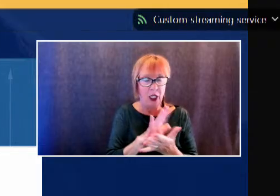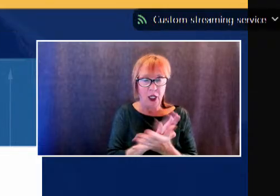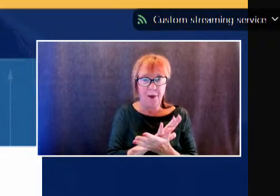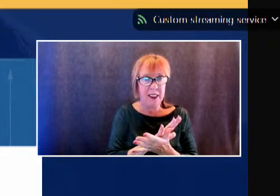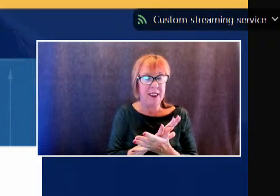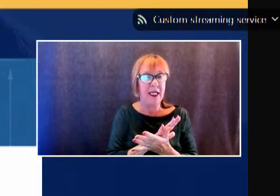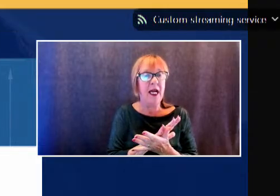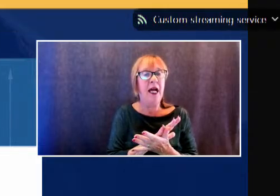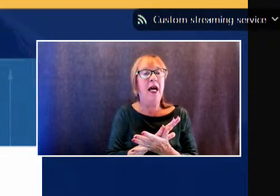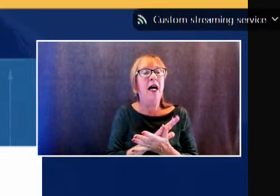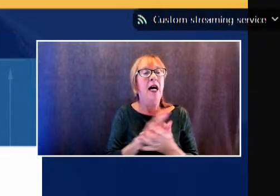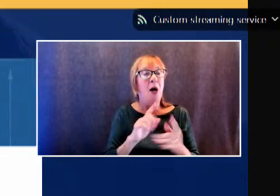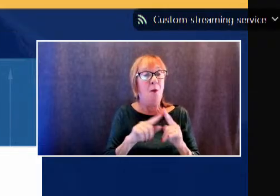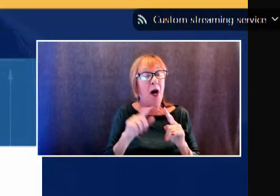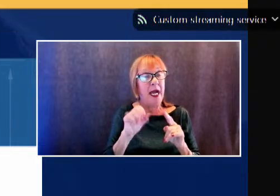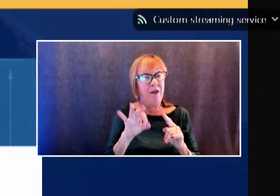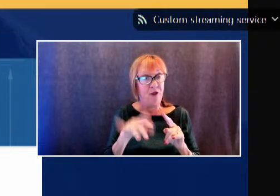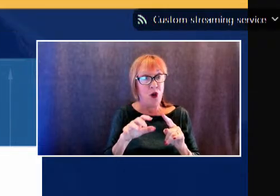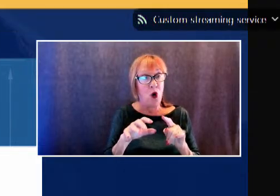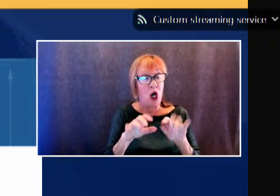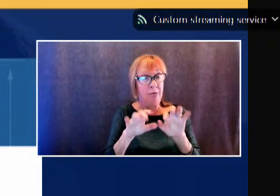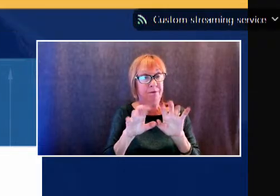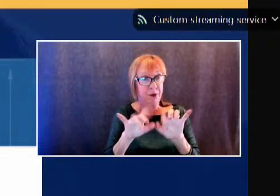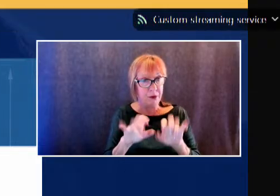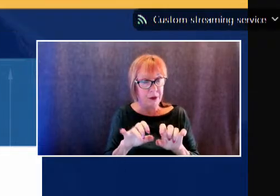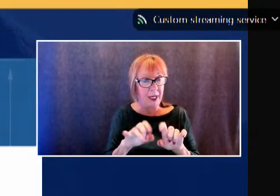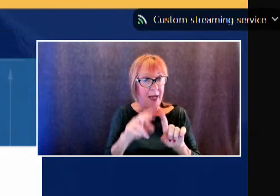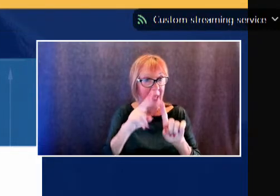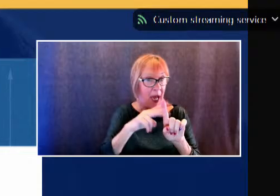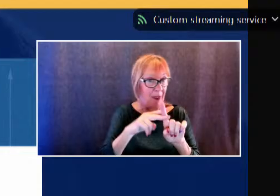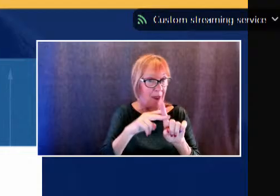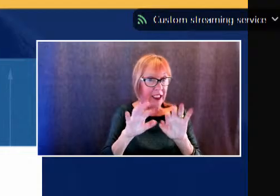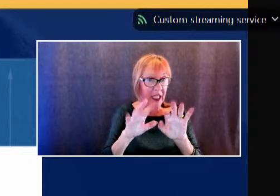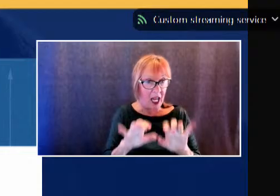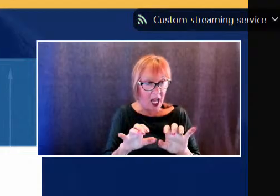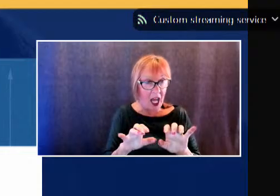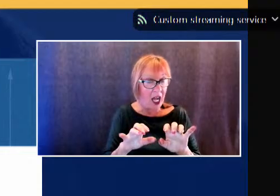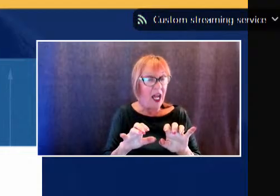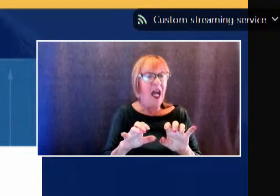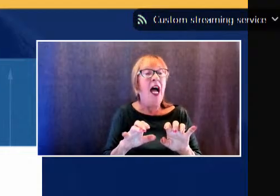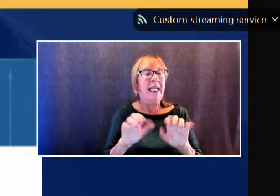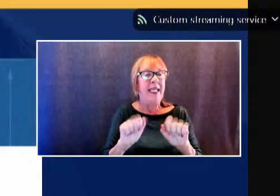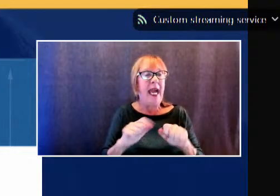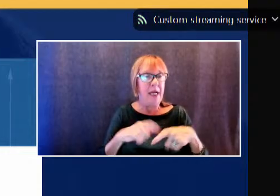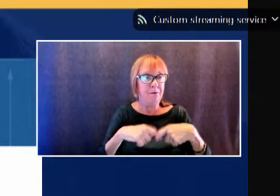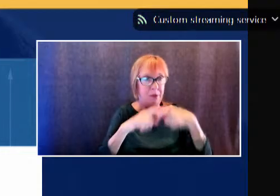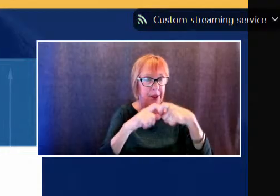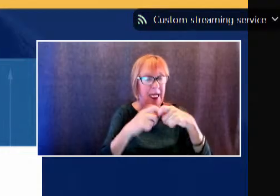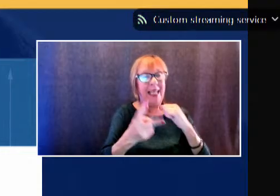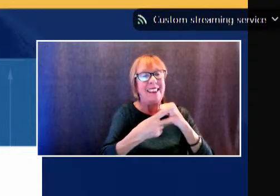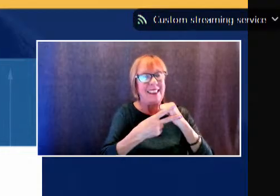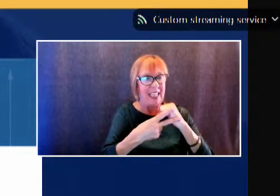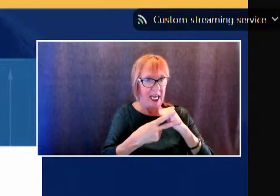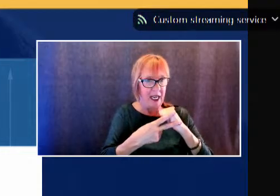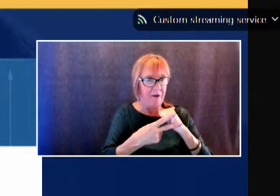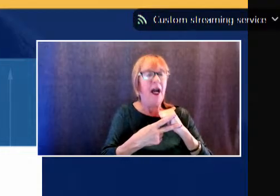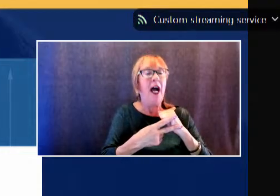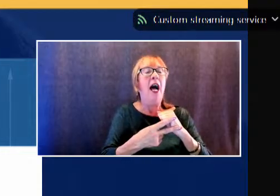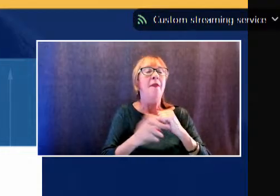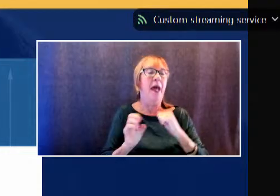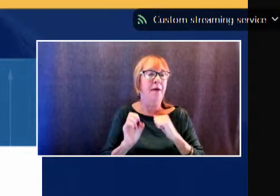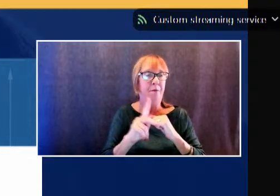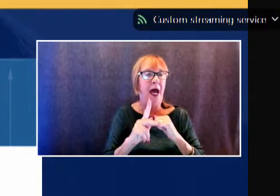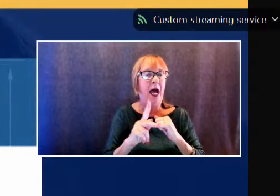your application and come back later if you don't have everything ready when you start to apply. You need things like a mortgage statement, a